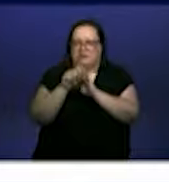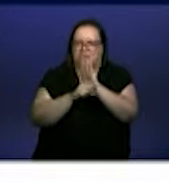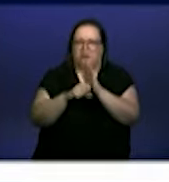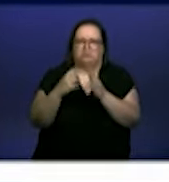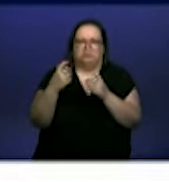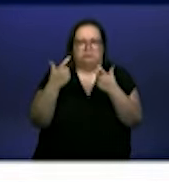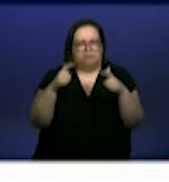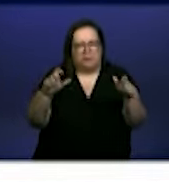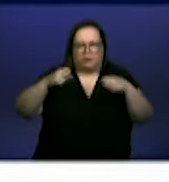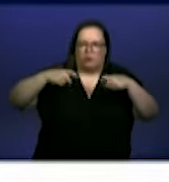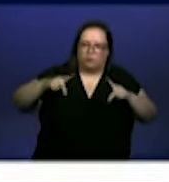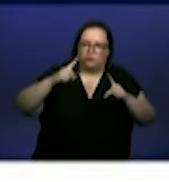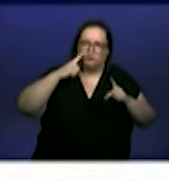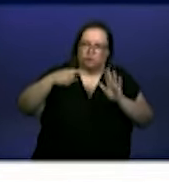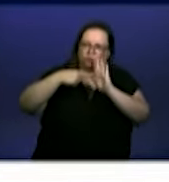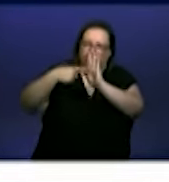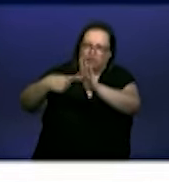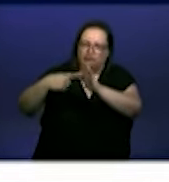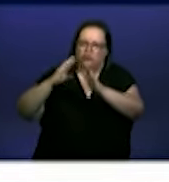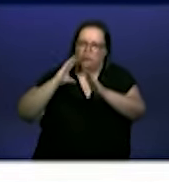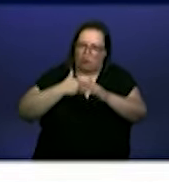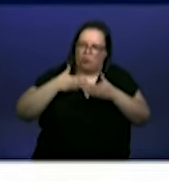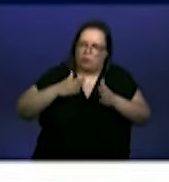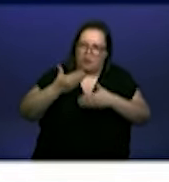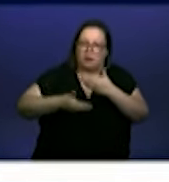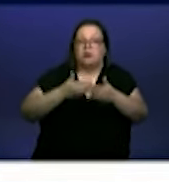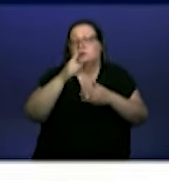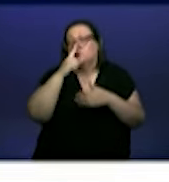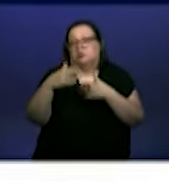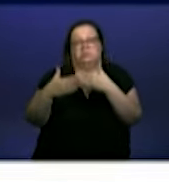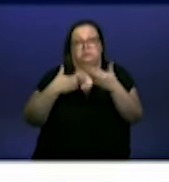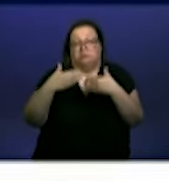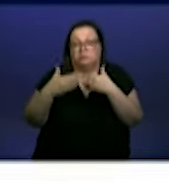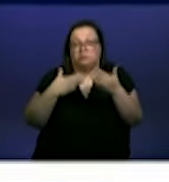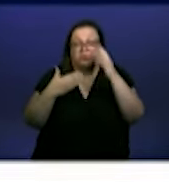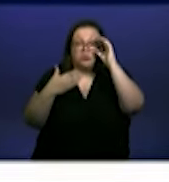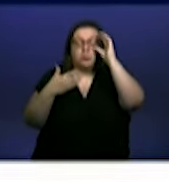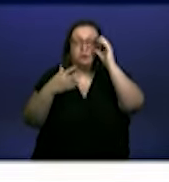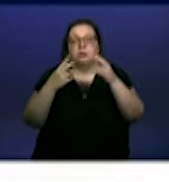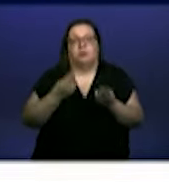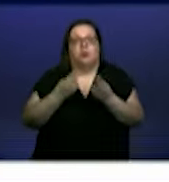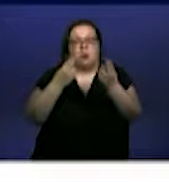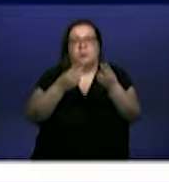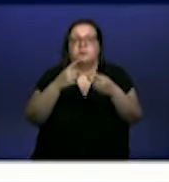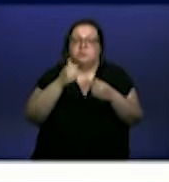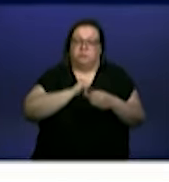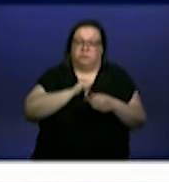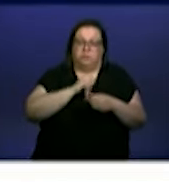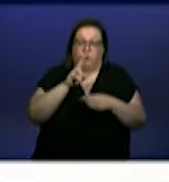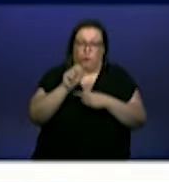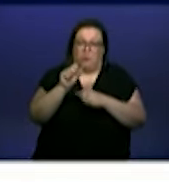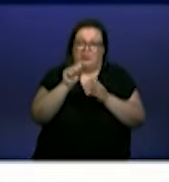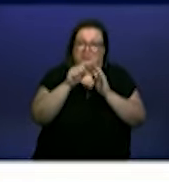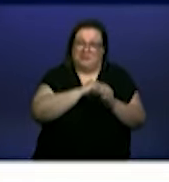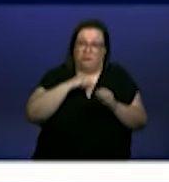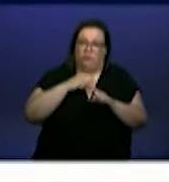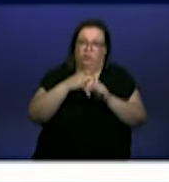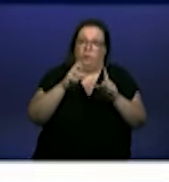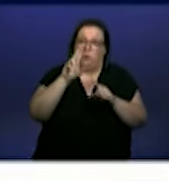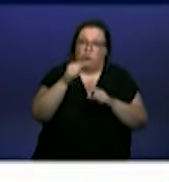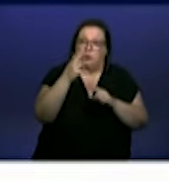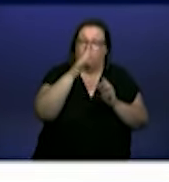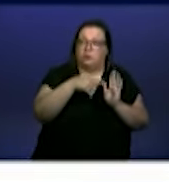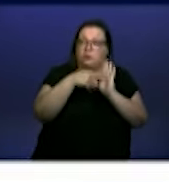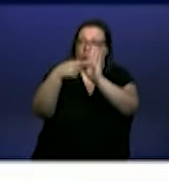you feel about either of the nominees, the fact of the matter is, when you're a U.S. Senator from Utah, you're going to go back and represent this state to the